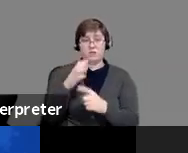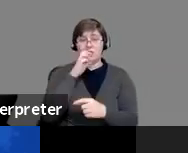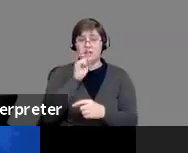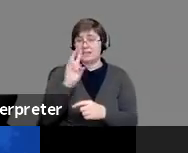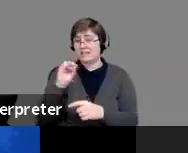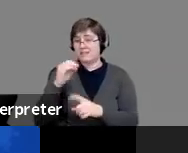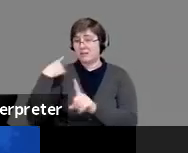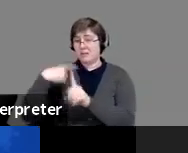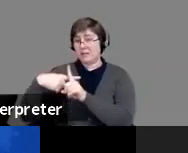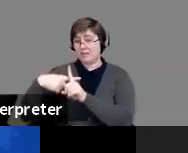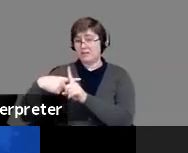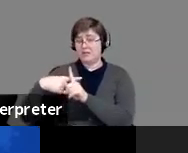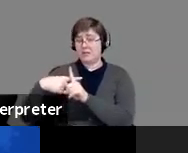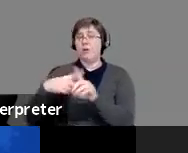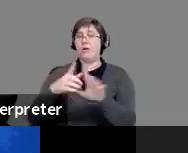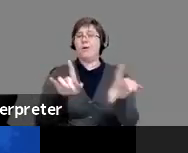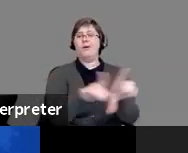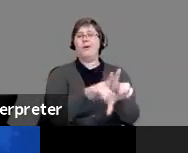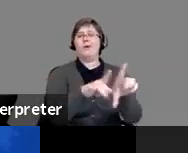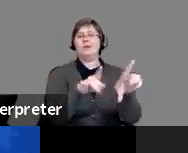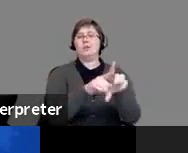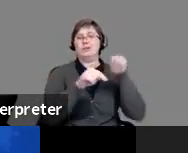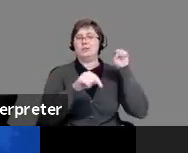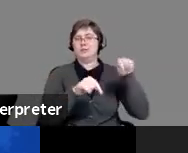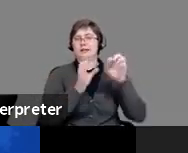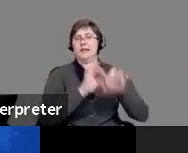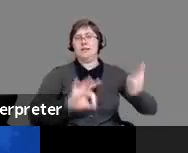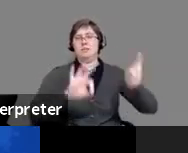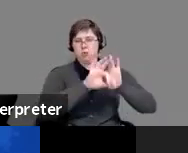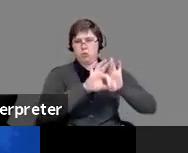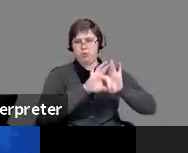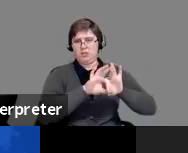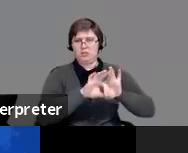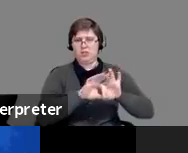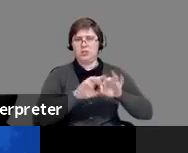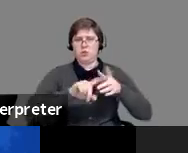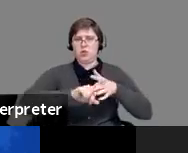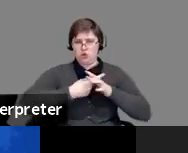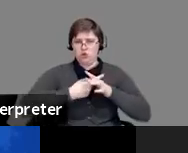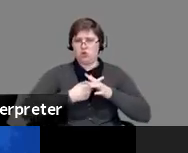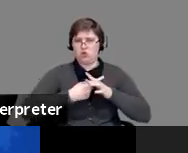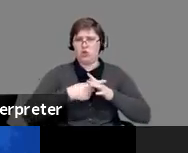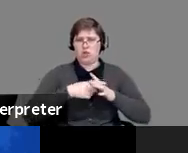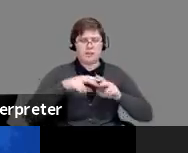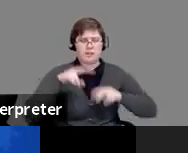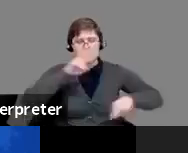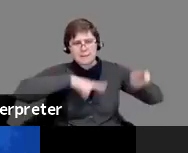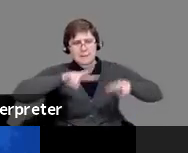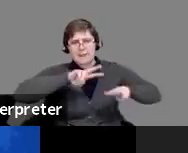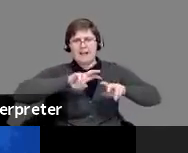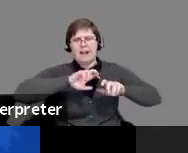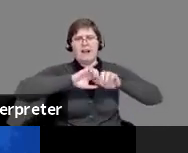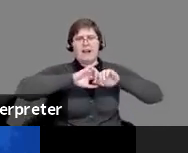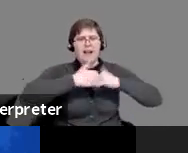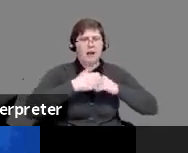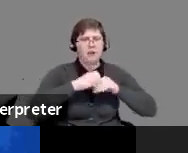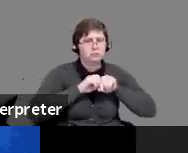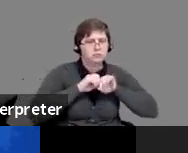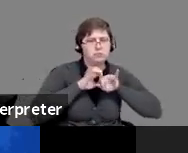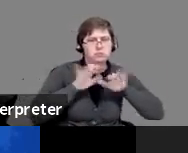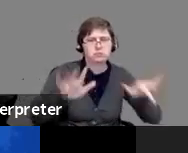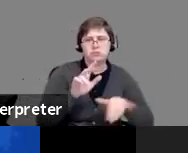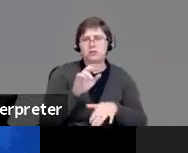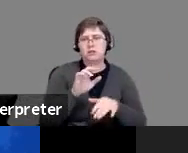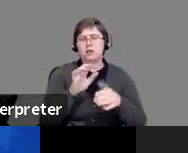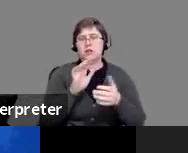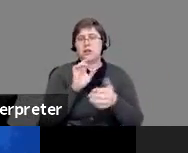older, and then this is important too. We're going to be looking at how to get vaccines out to our K through 12 schools that